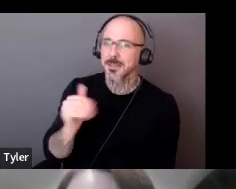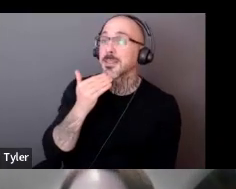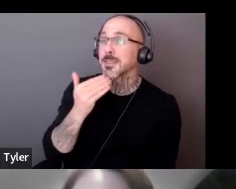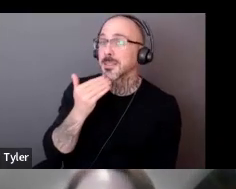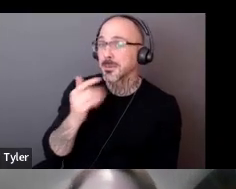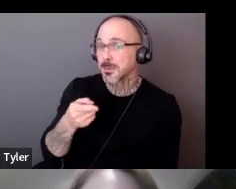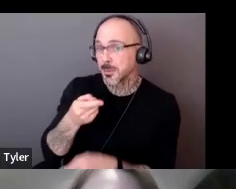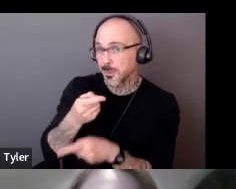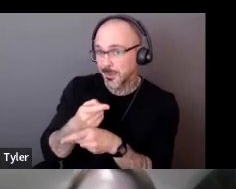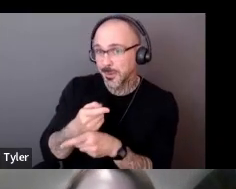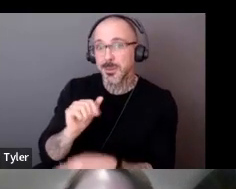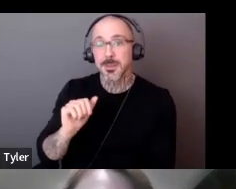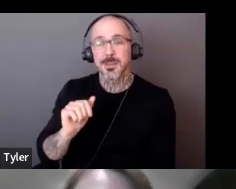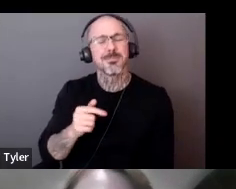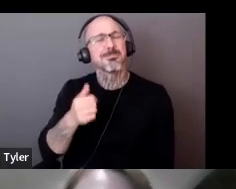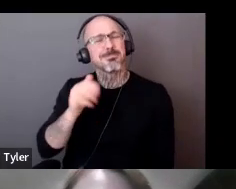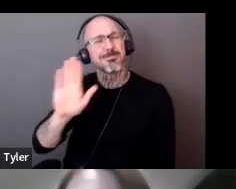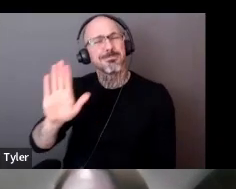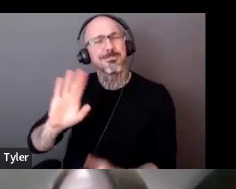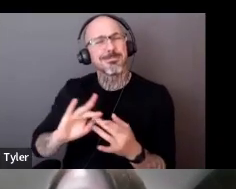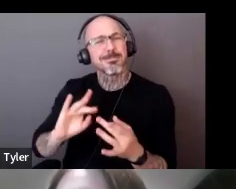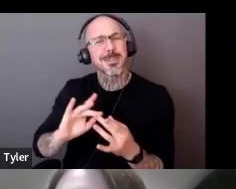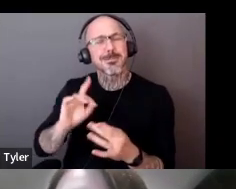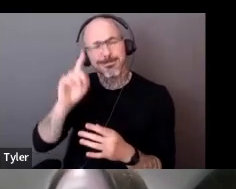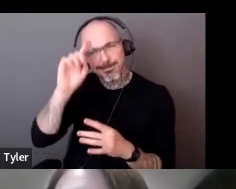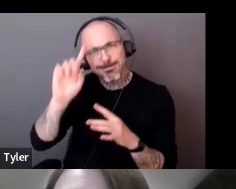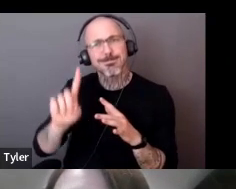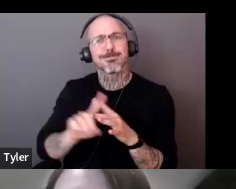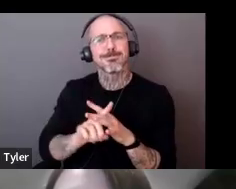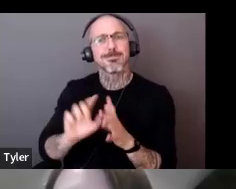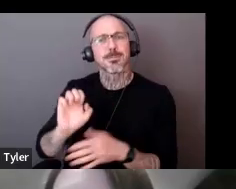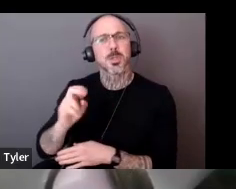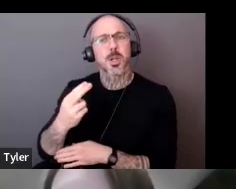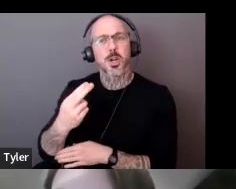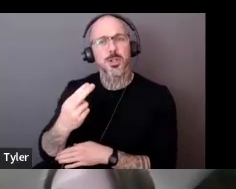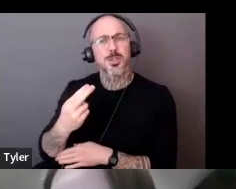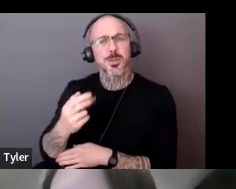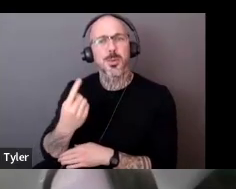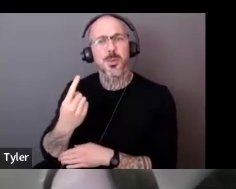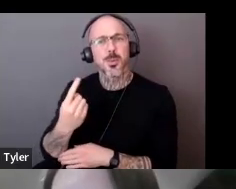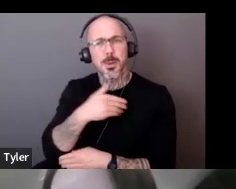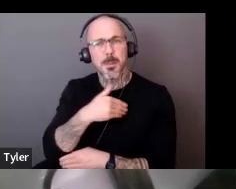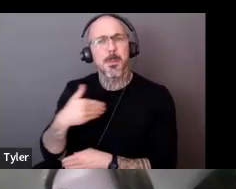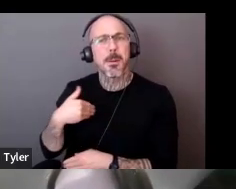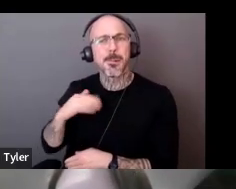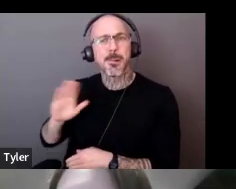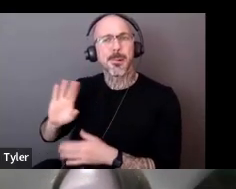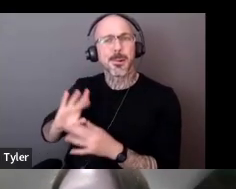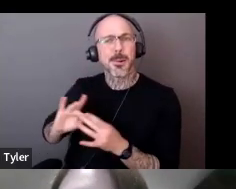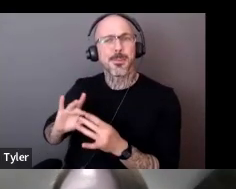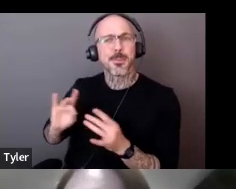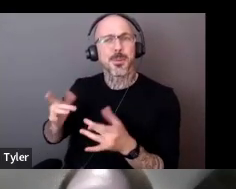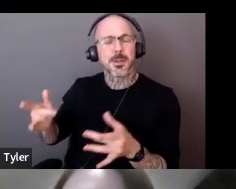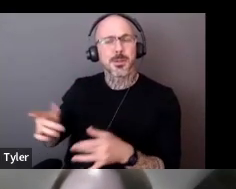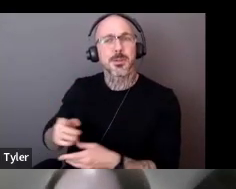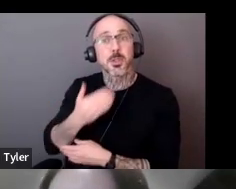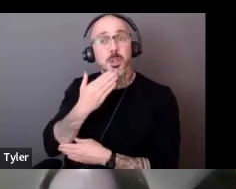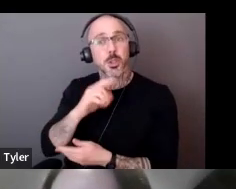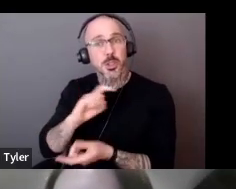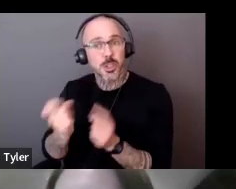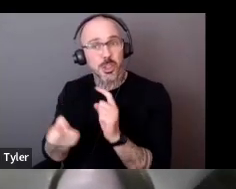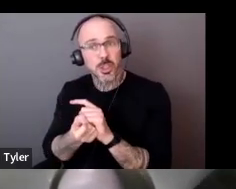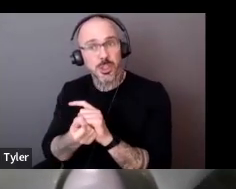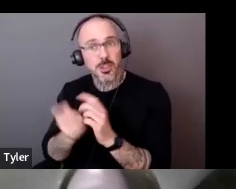Arch always reminds us, that good change comes slowly, or good change takes